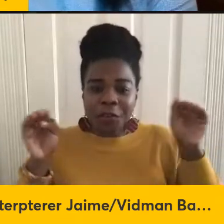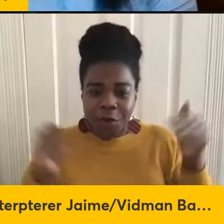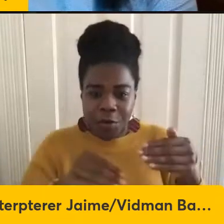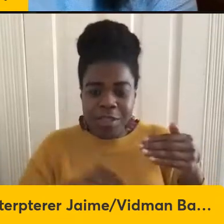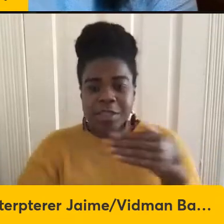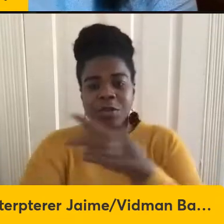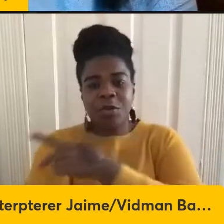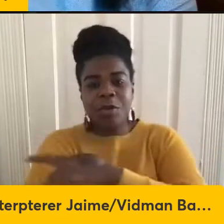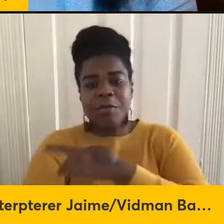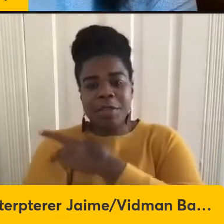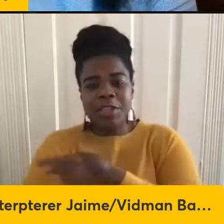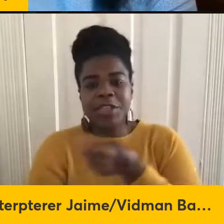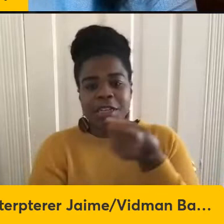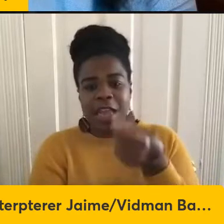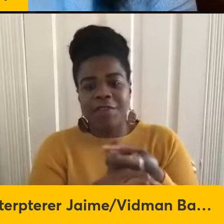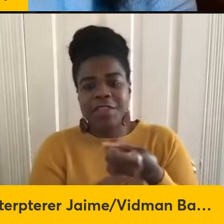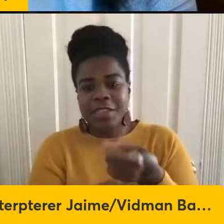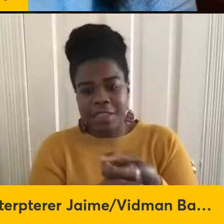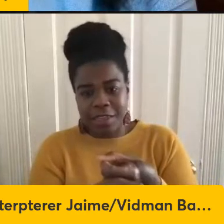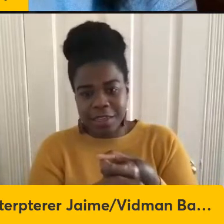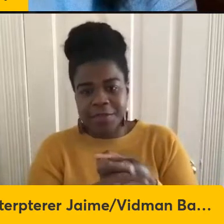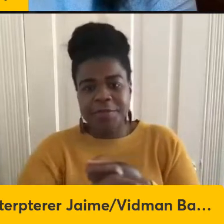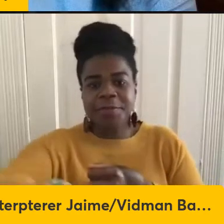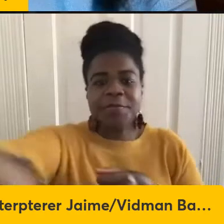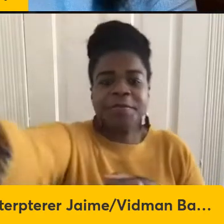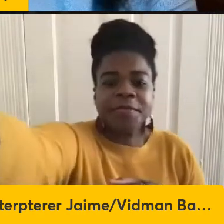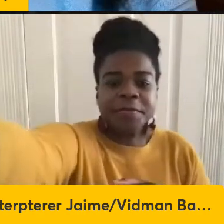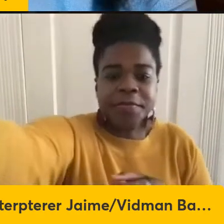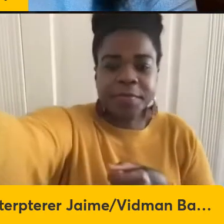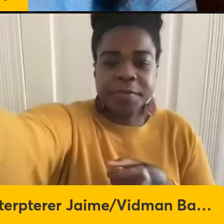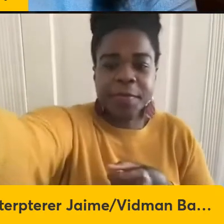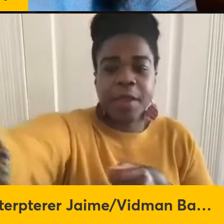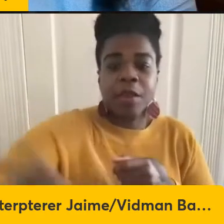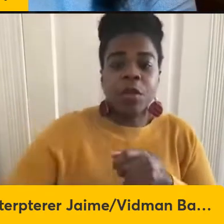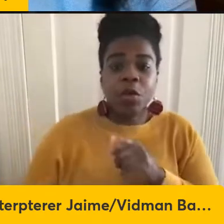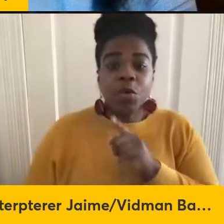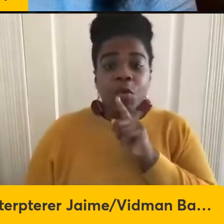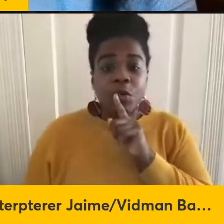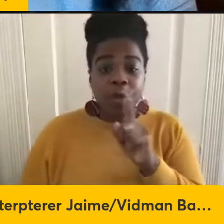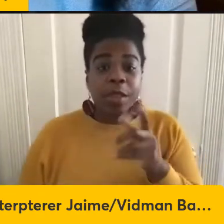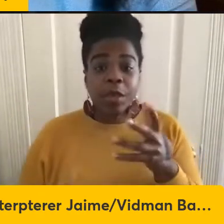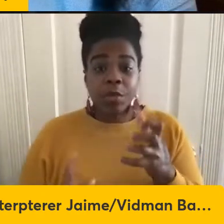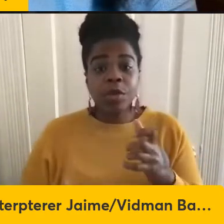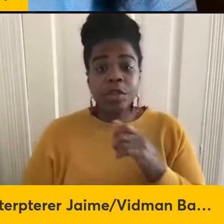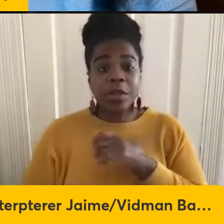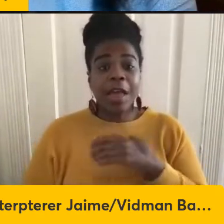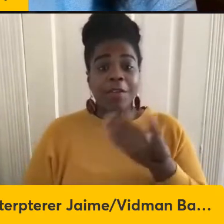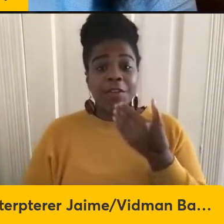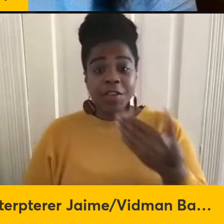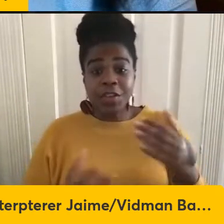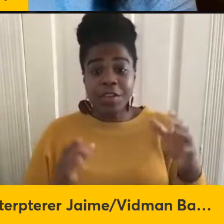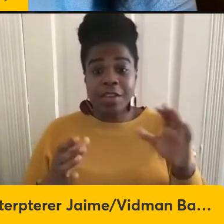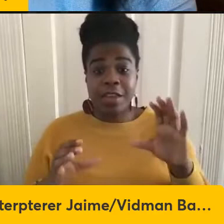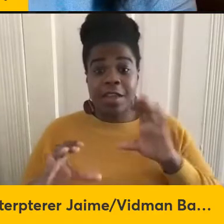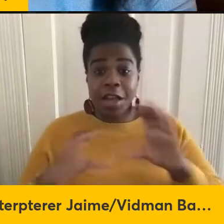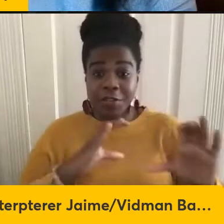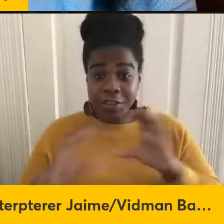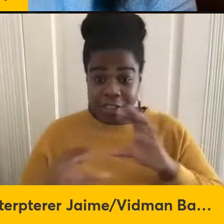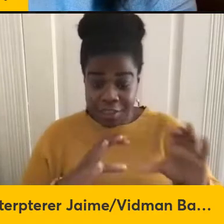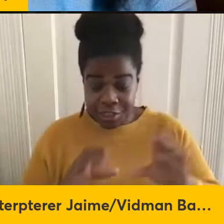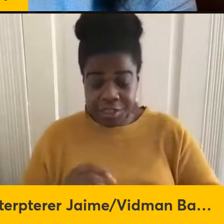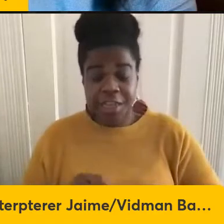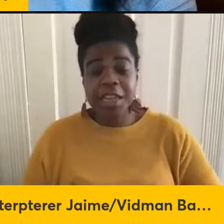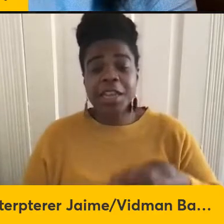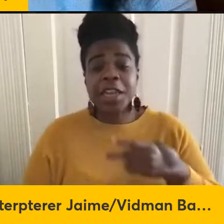advocacy. And we really hope to have a great conversation around what patient advocacy looks